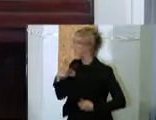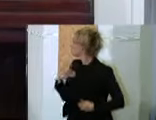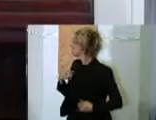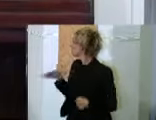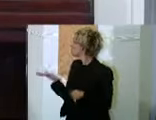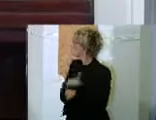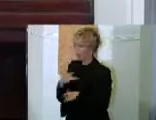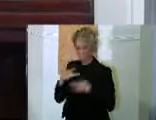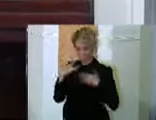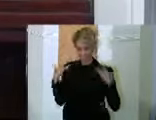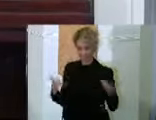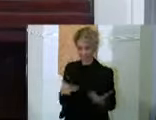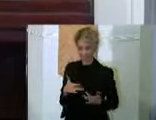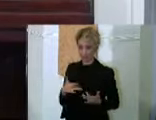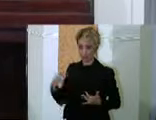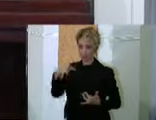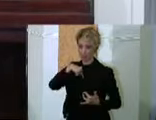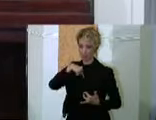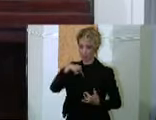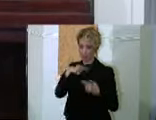fill this place.